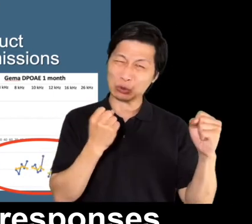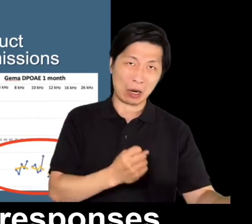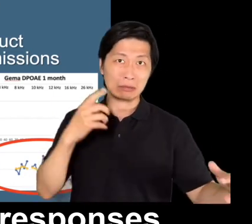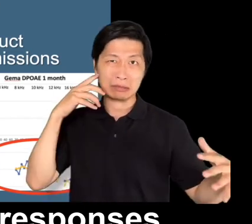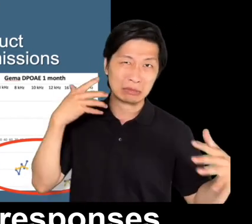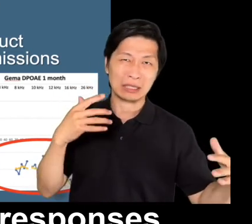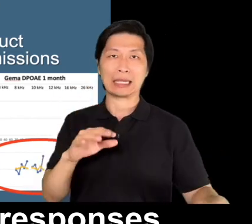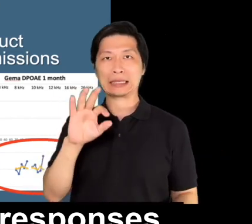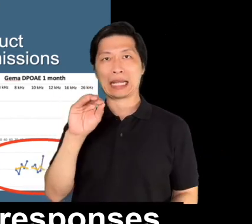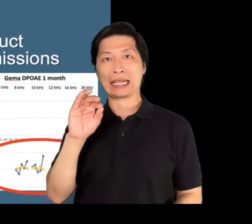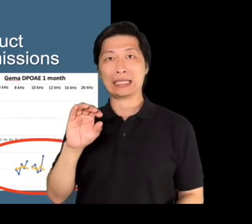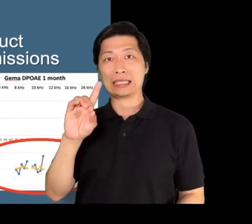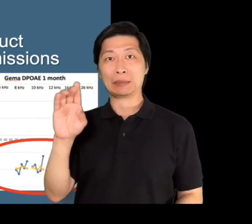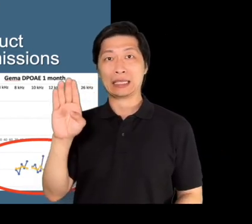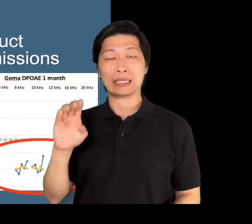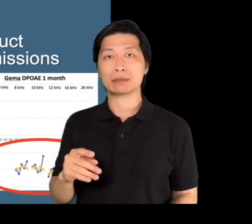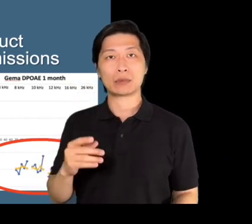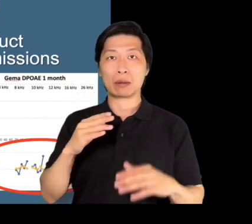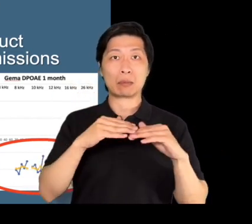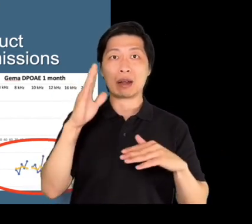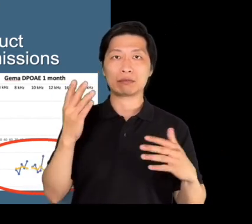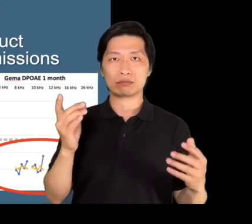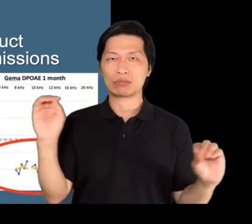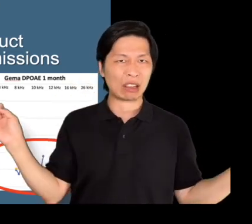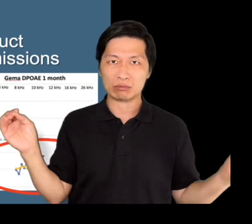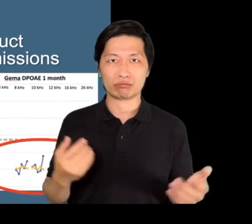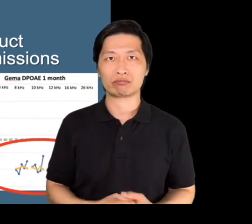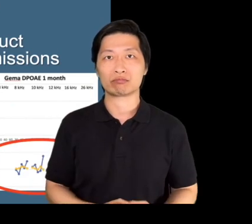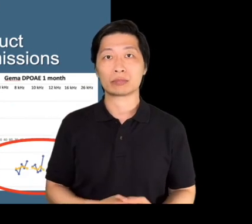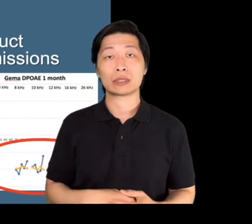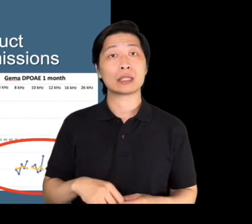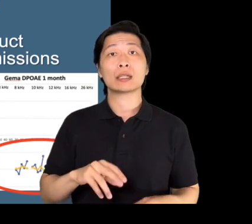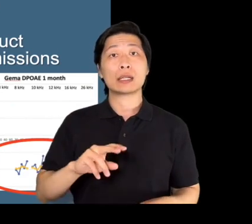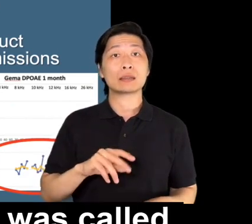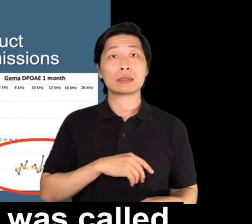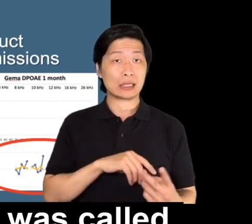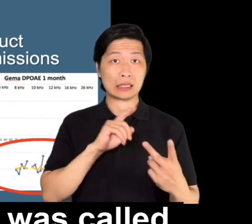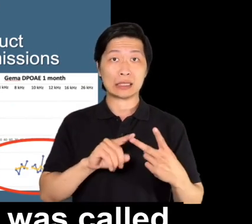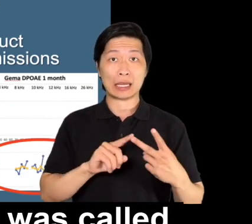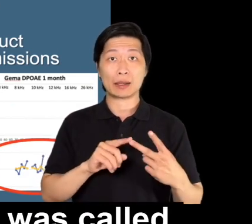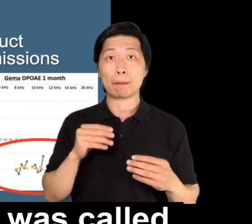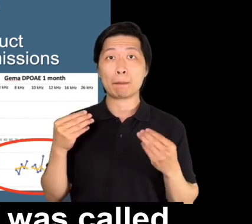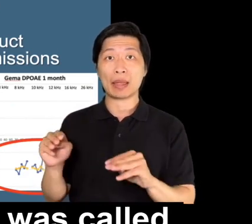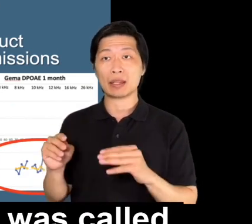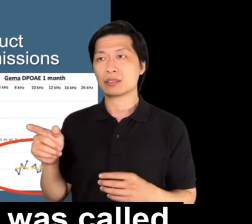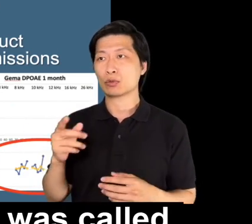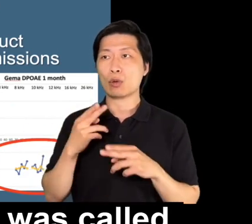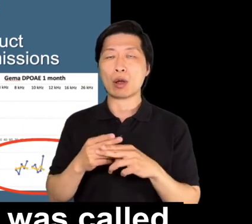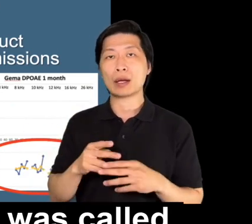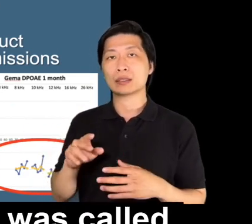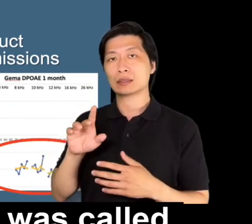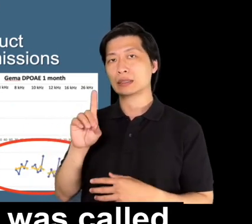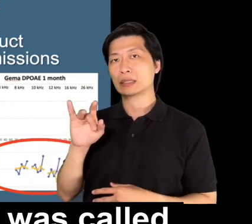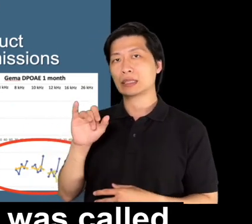to any frequency. The second method is called distortion product otoacoustic emissions. I know that's a bit of a mouthful.